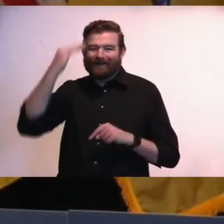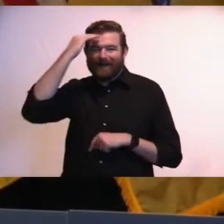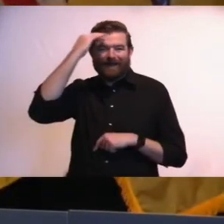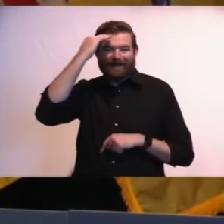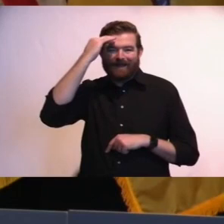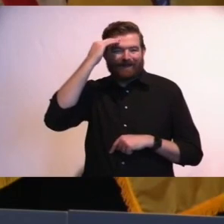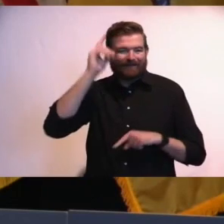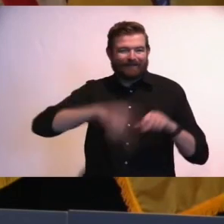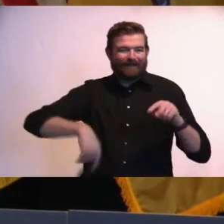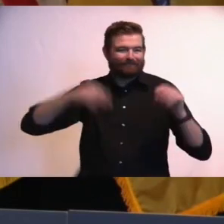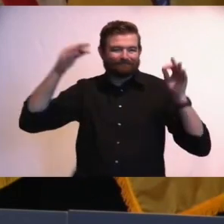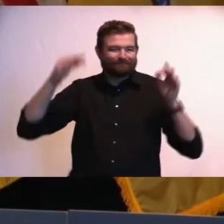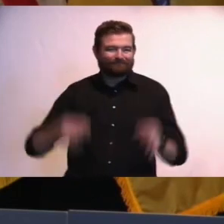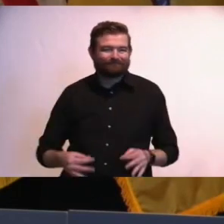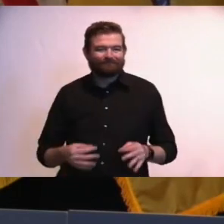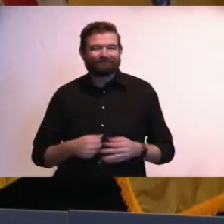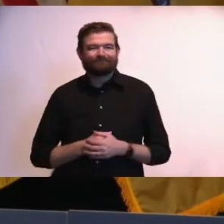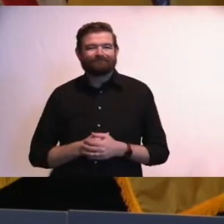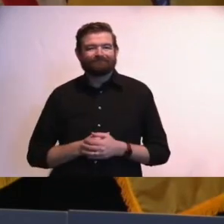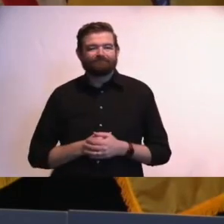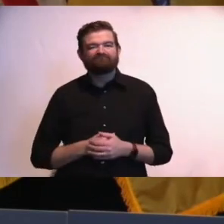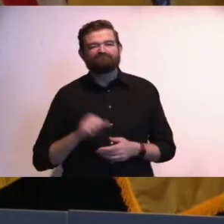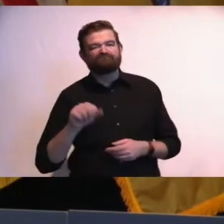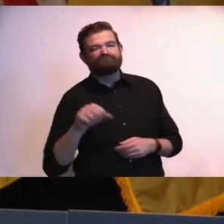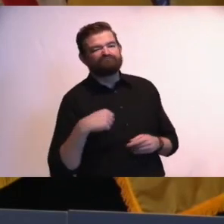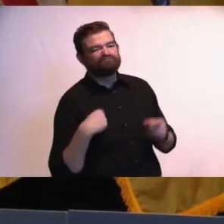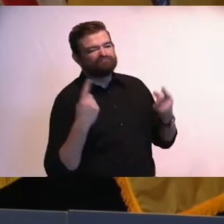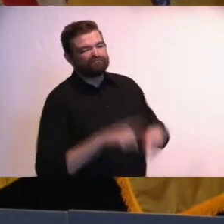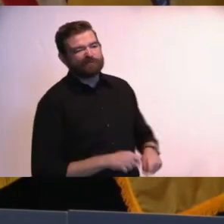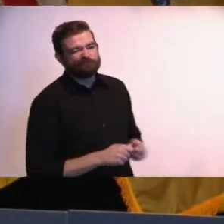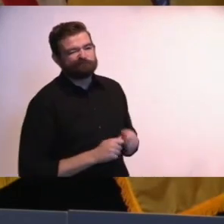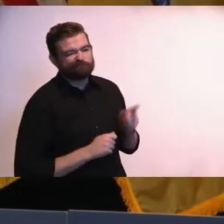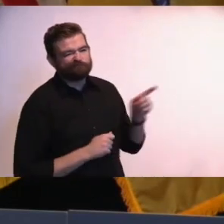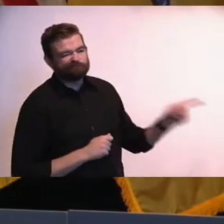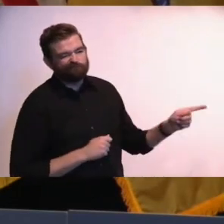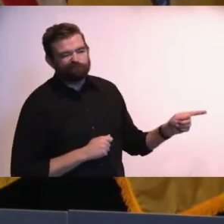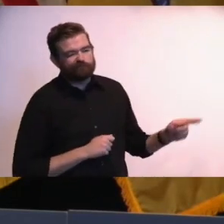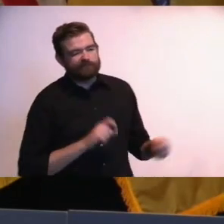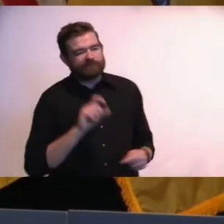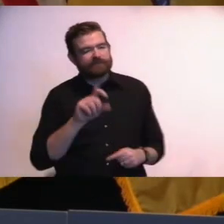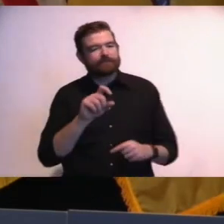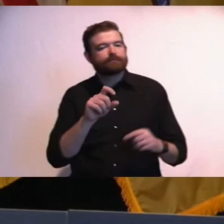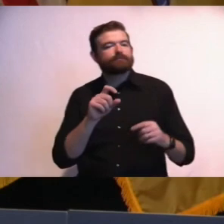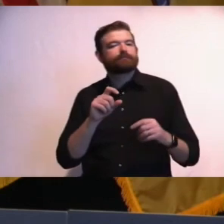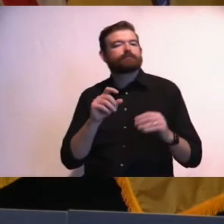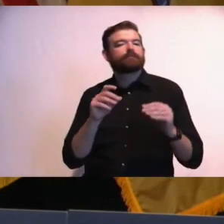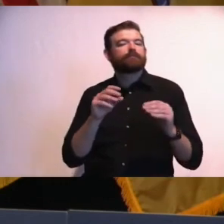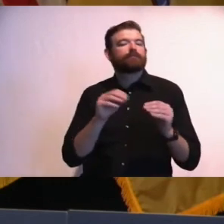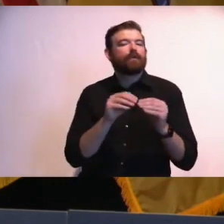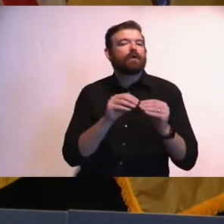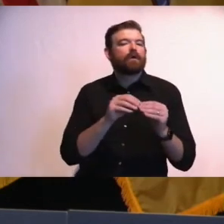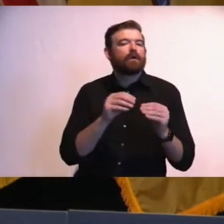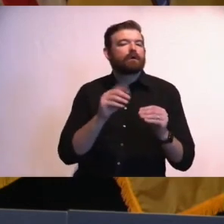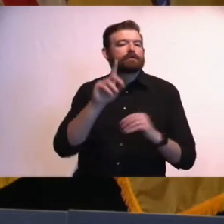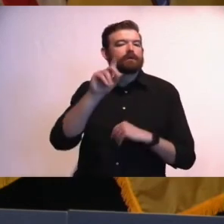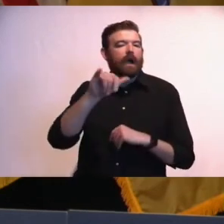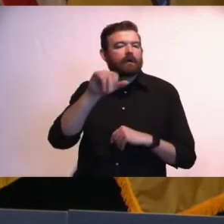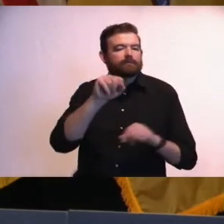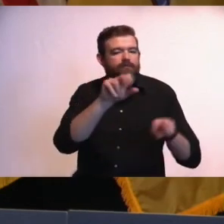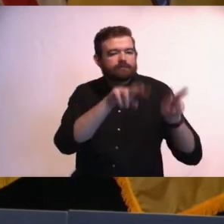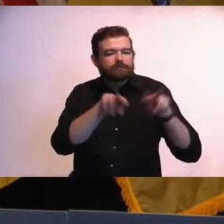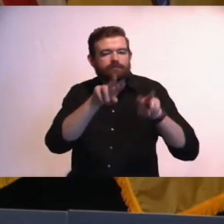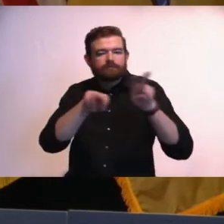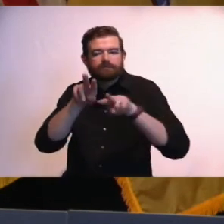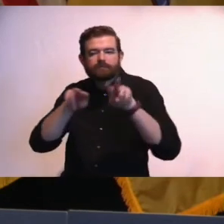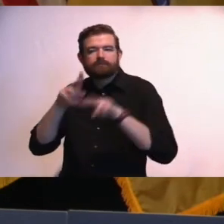would agree with the commissioner that, we just need to continue to watch our numbers. We're happy that the numbers are trending a certain